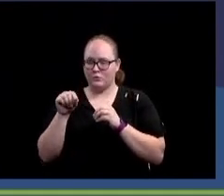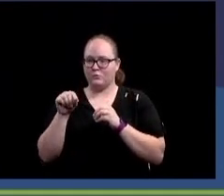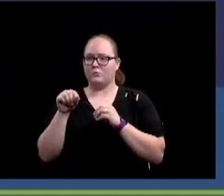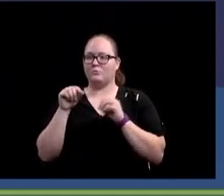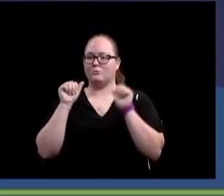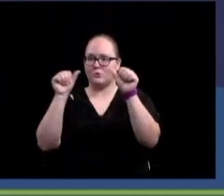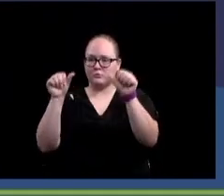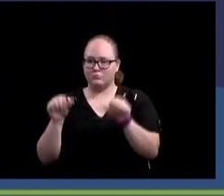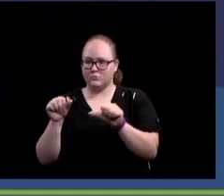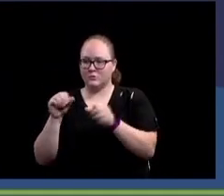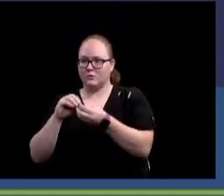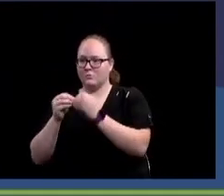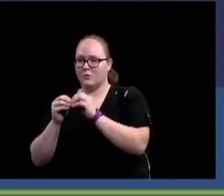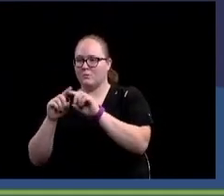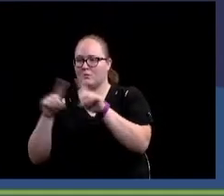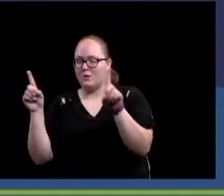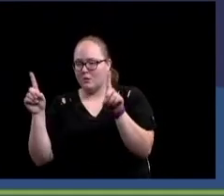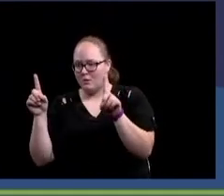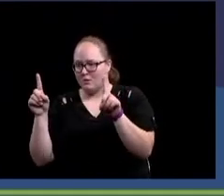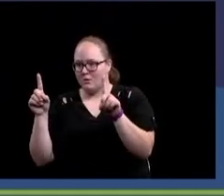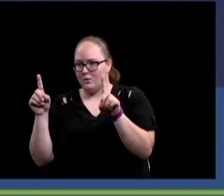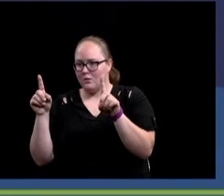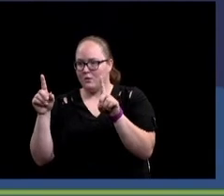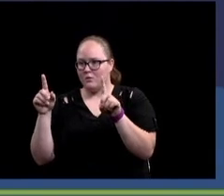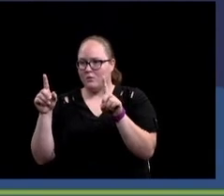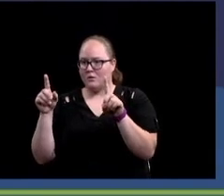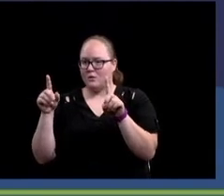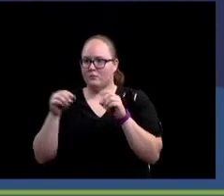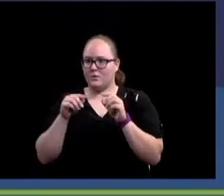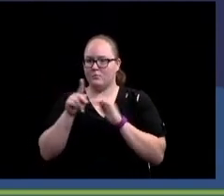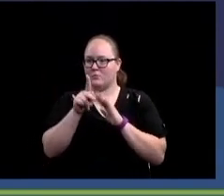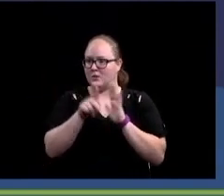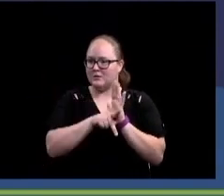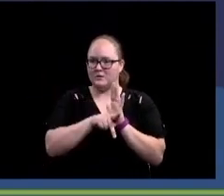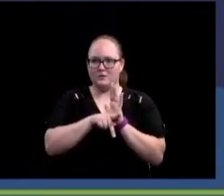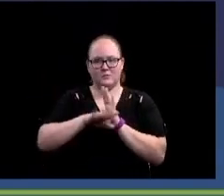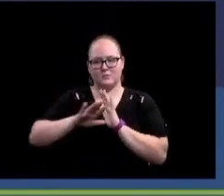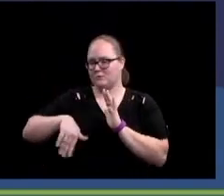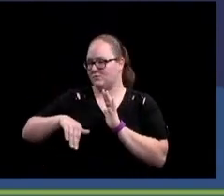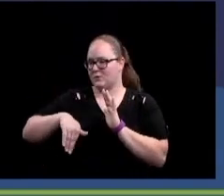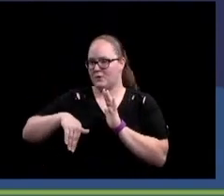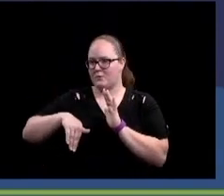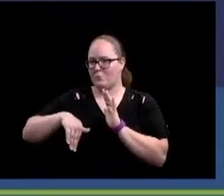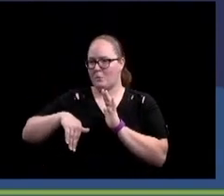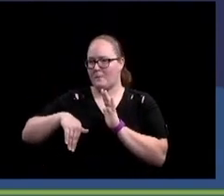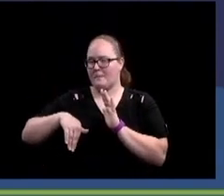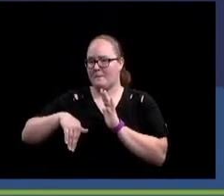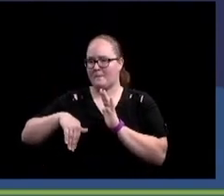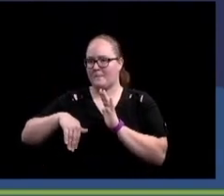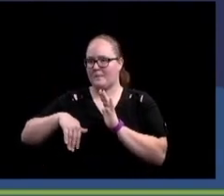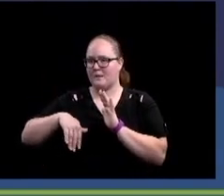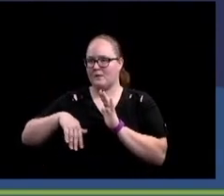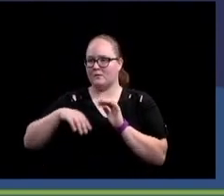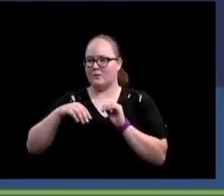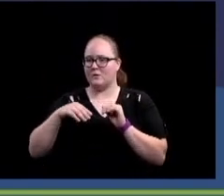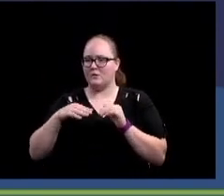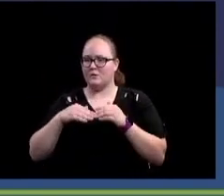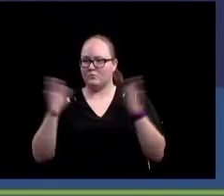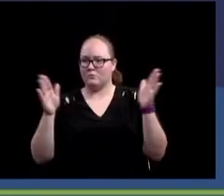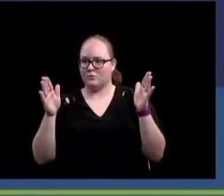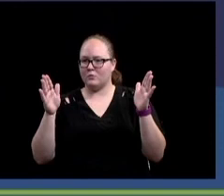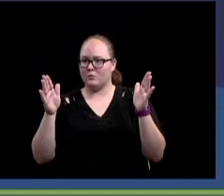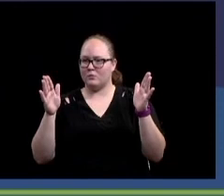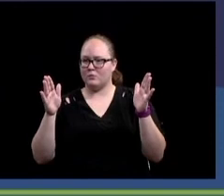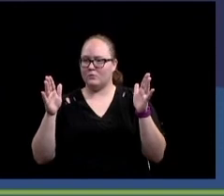publicly, we currently operate under a system of general orders which combines policies and procedures, and we would need to go through the